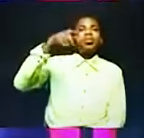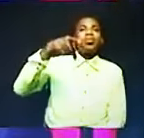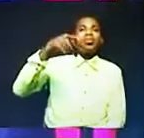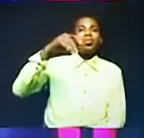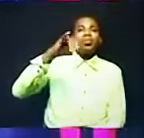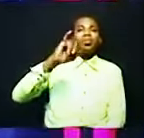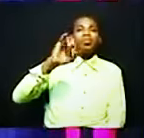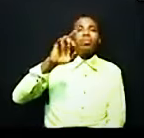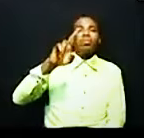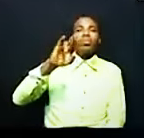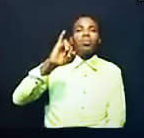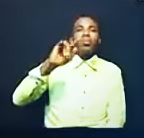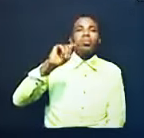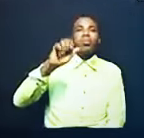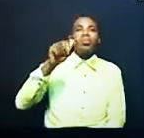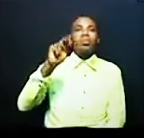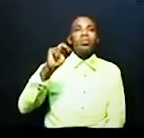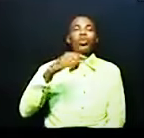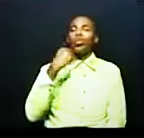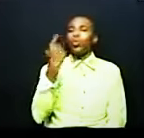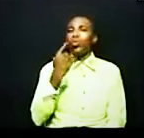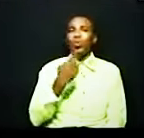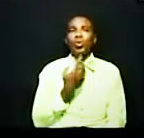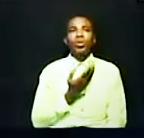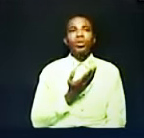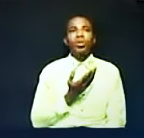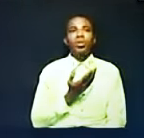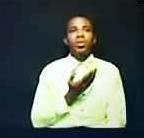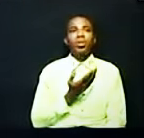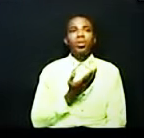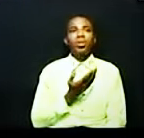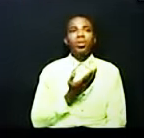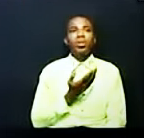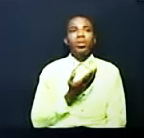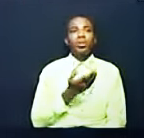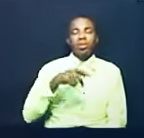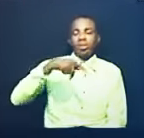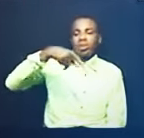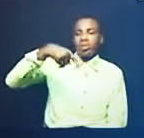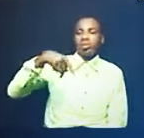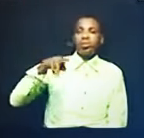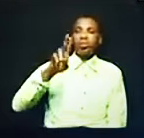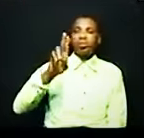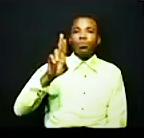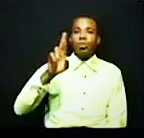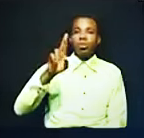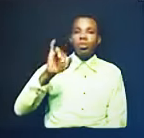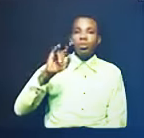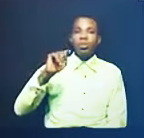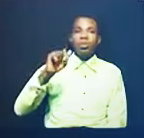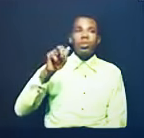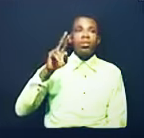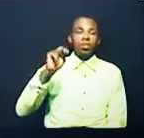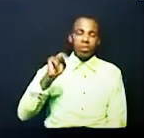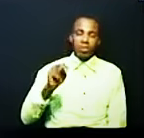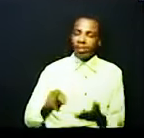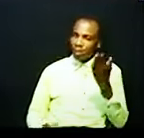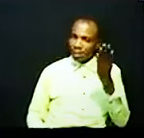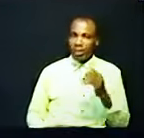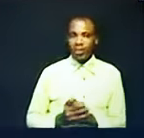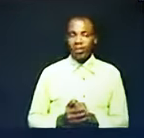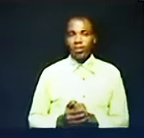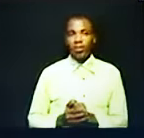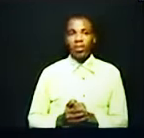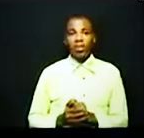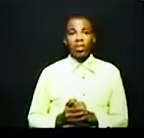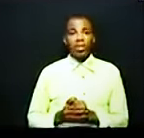cause a Puritan for warning him for. I don't want to go into all the controversies surrounding them, but I want to say that they